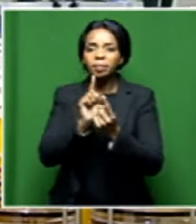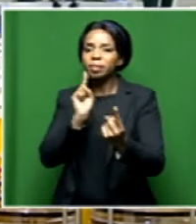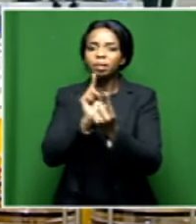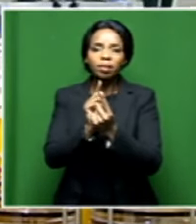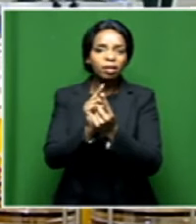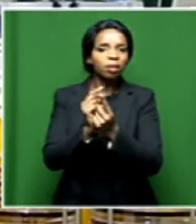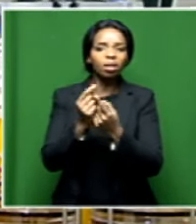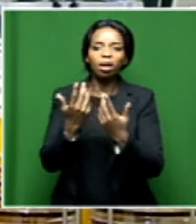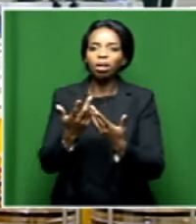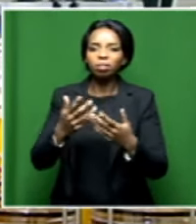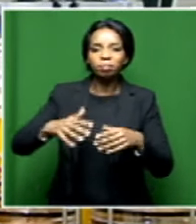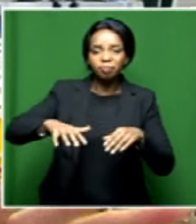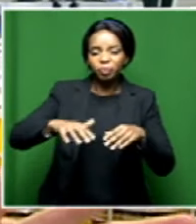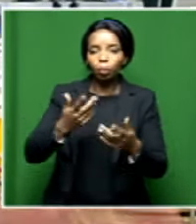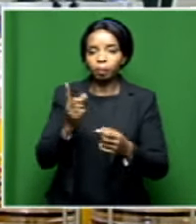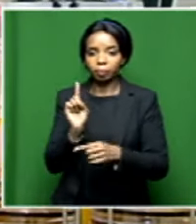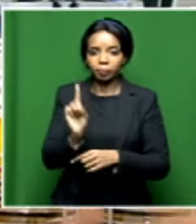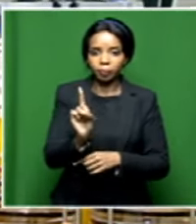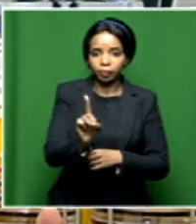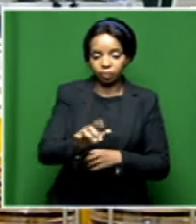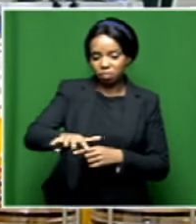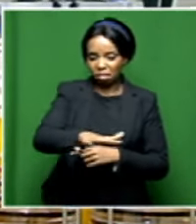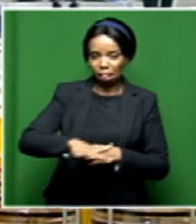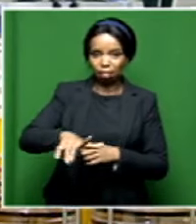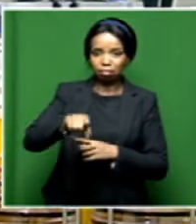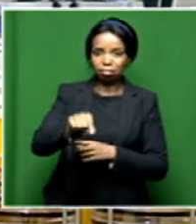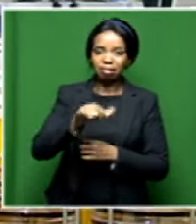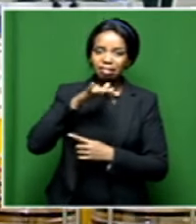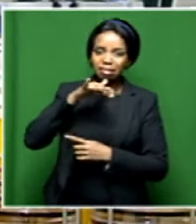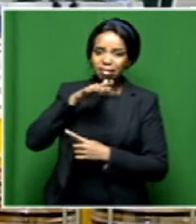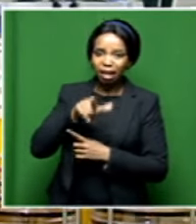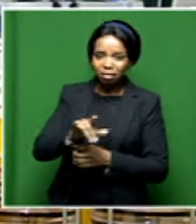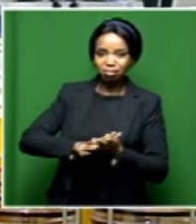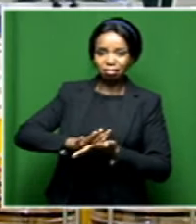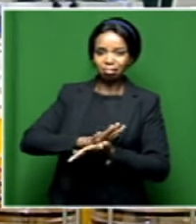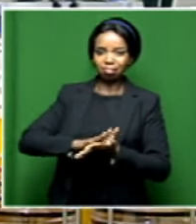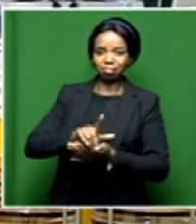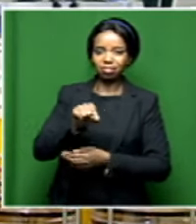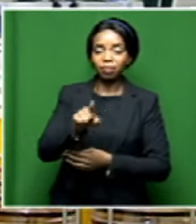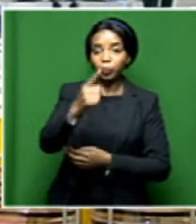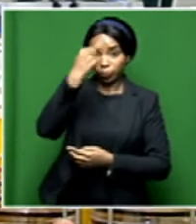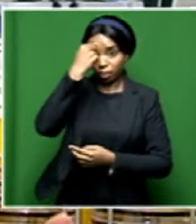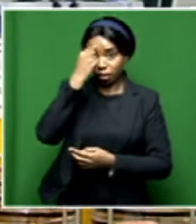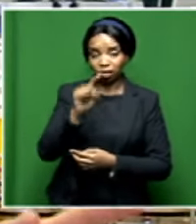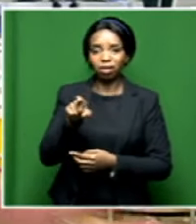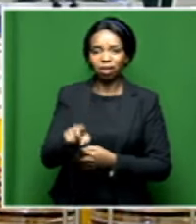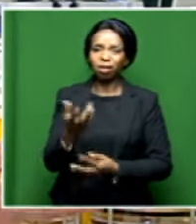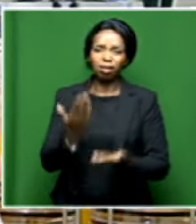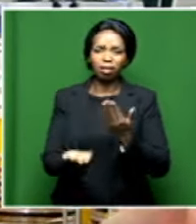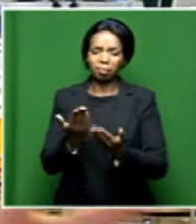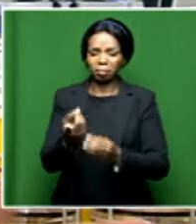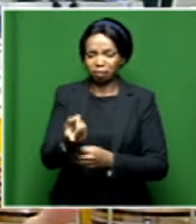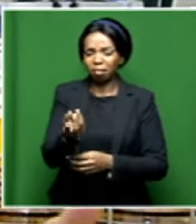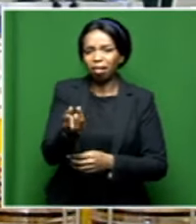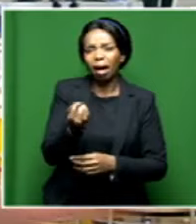with surfaces that are dirty or that you think may be potentially contaminated, that a